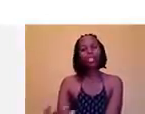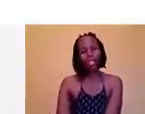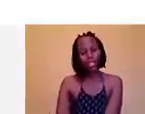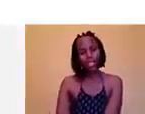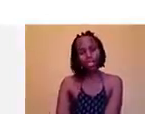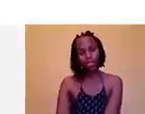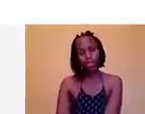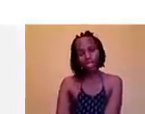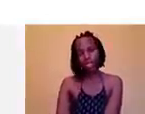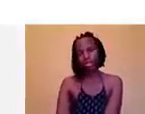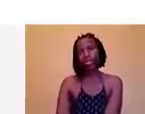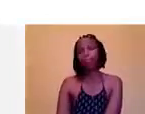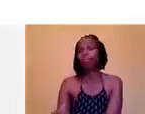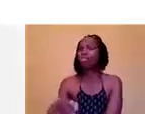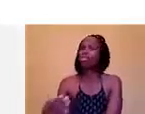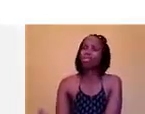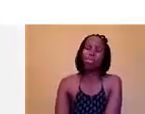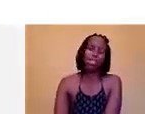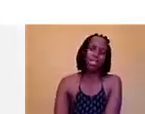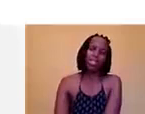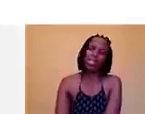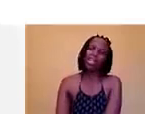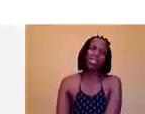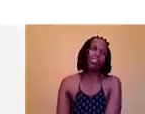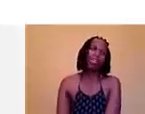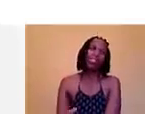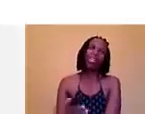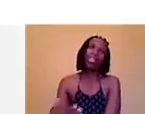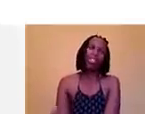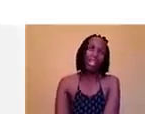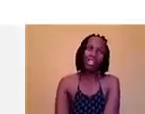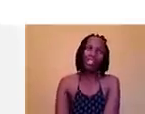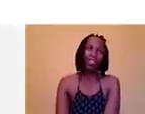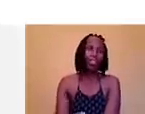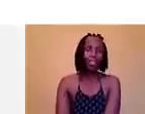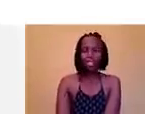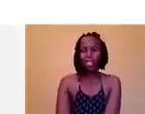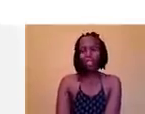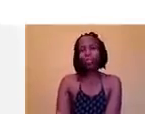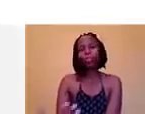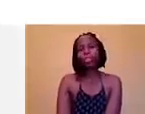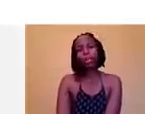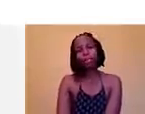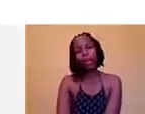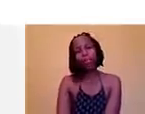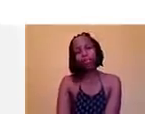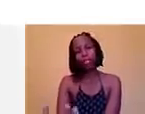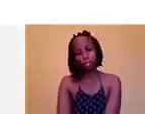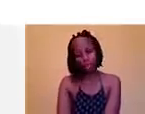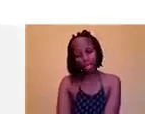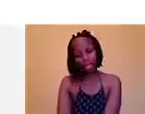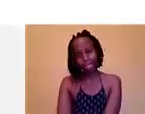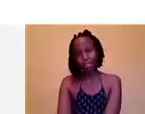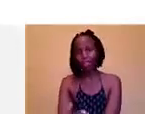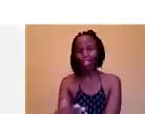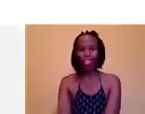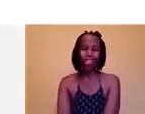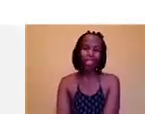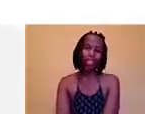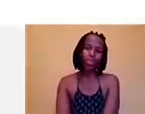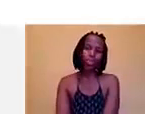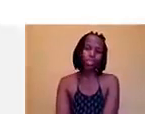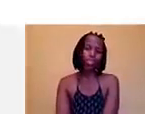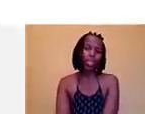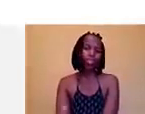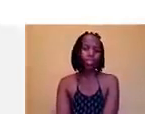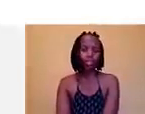want you to succeed in your studies. So contact us if you have any challenges. Contact us. We'll try by all means to assist. If you have